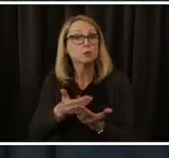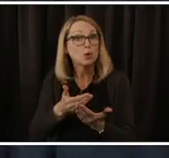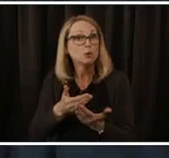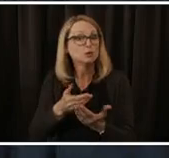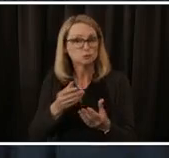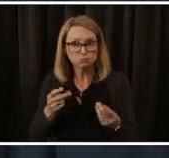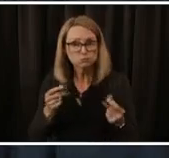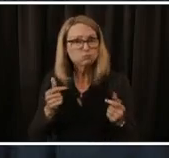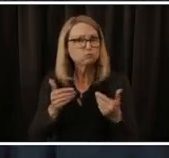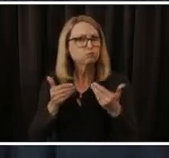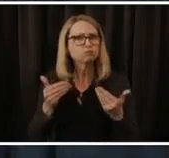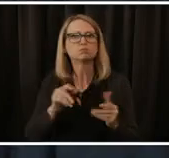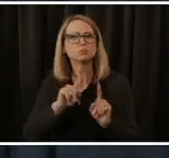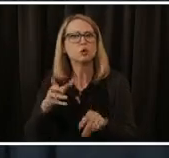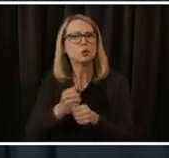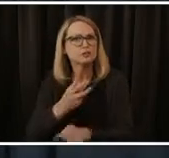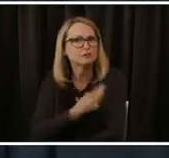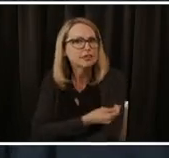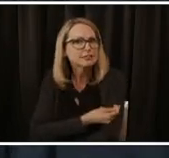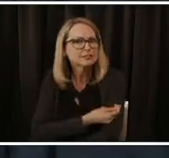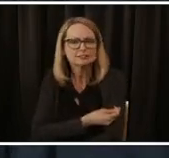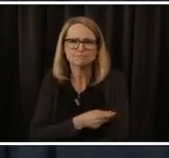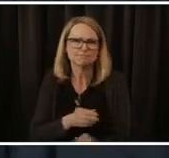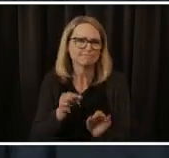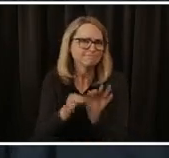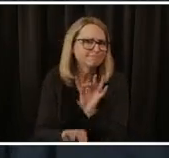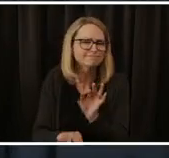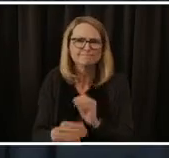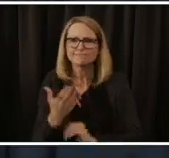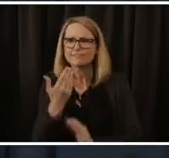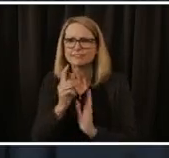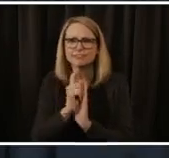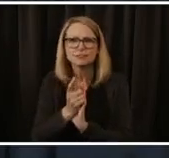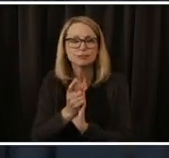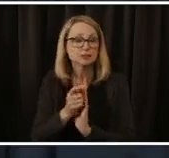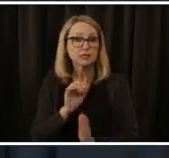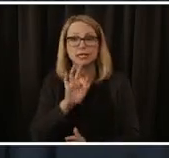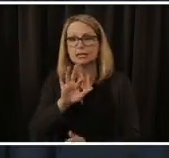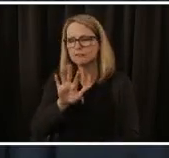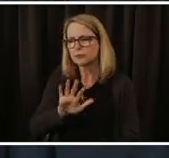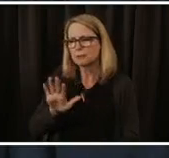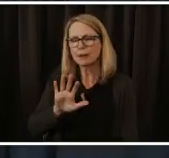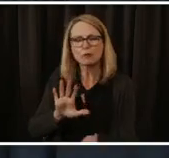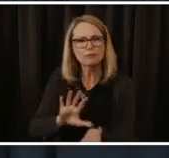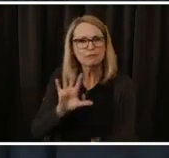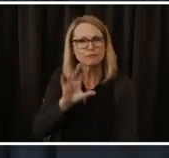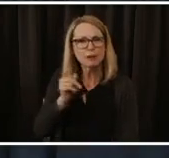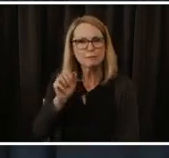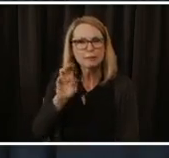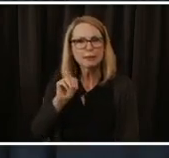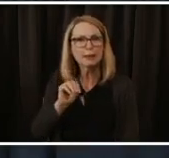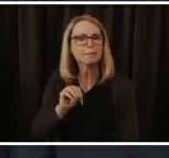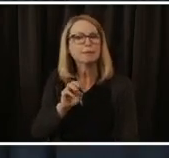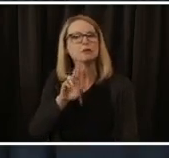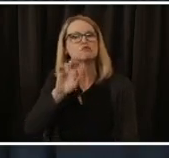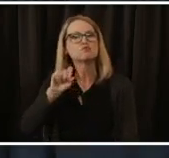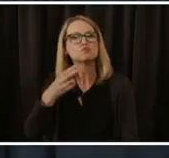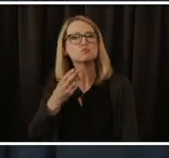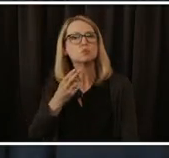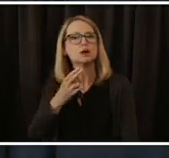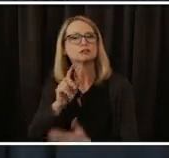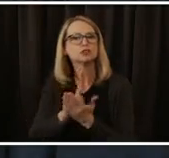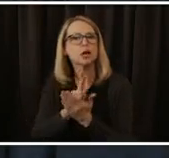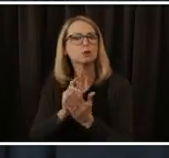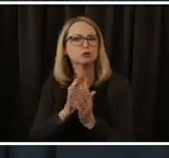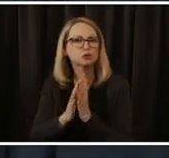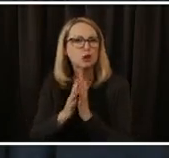than 15 minutes. If you're there at 5 p.m. or right around rush hour when people get off work, it's